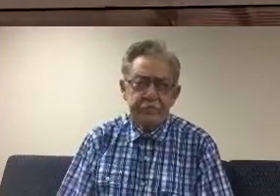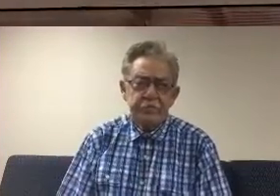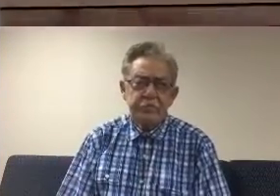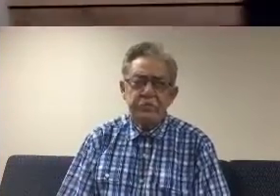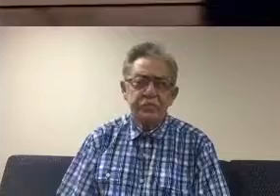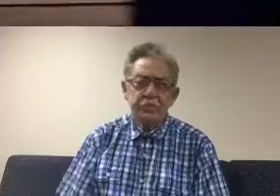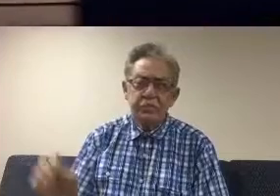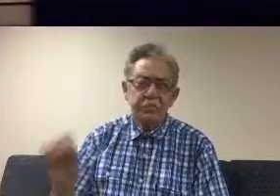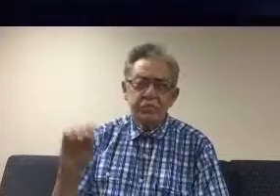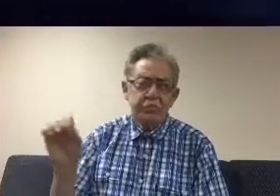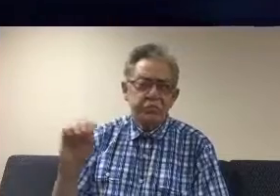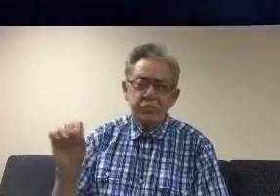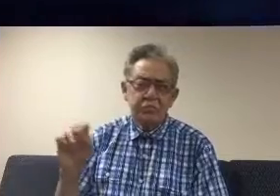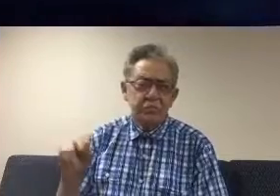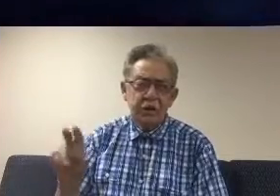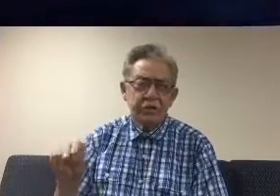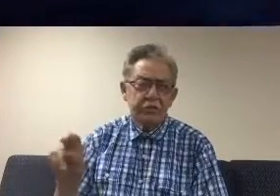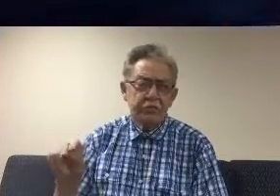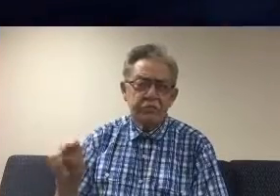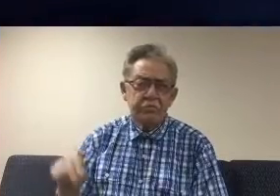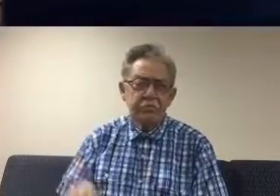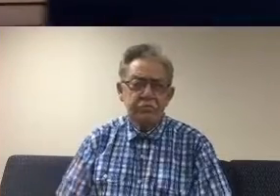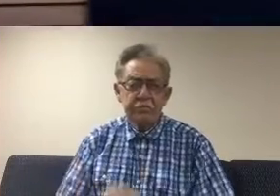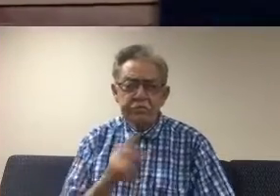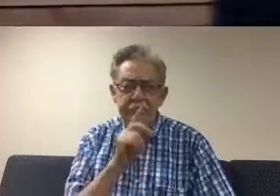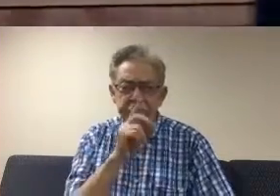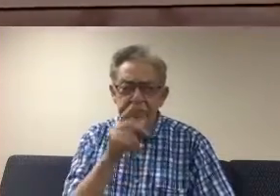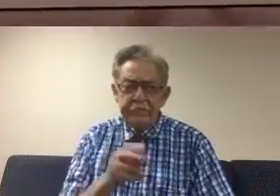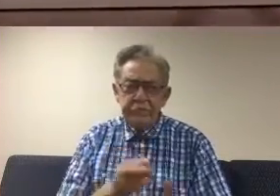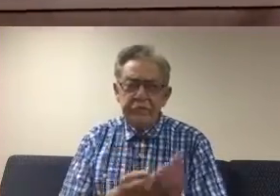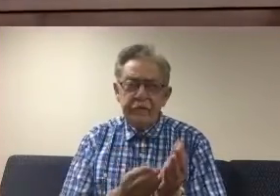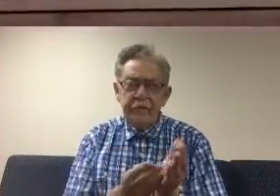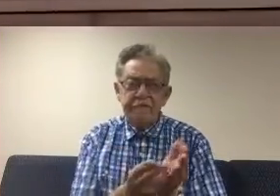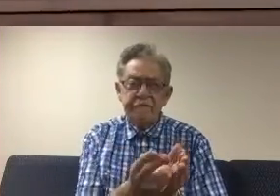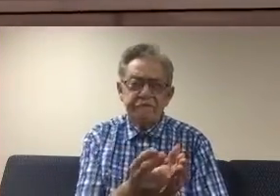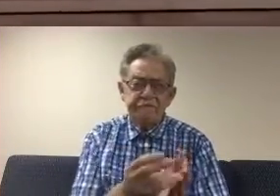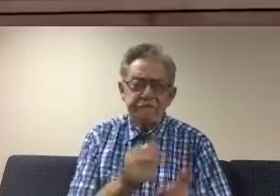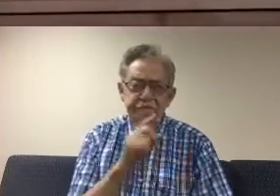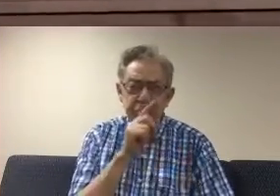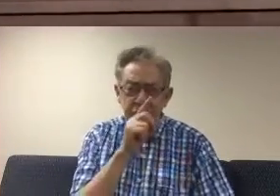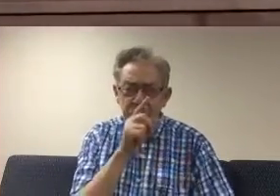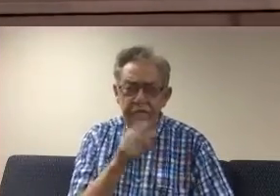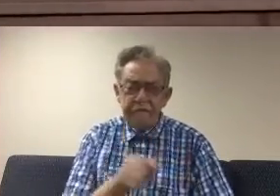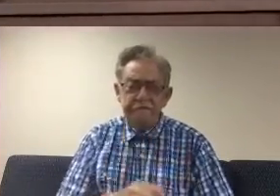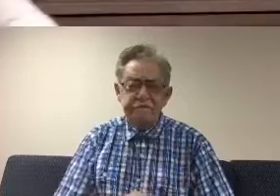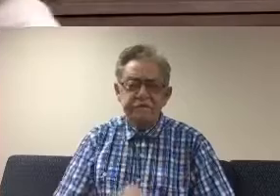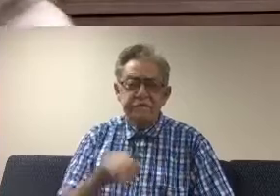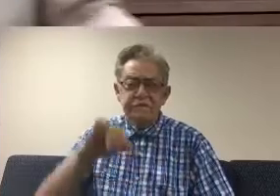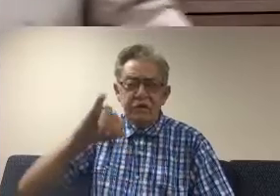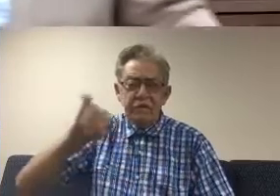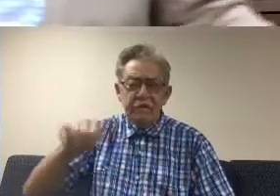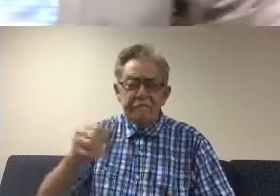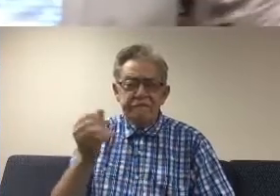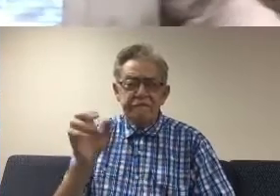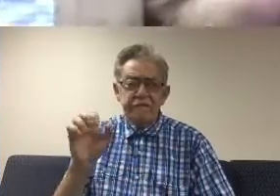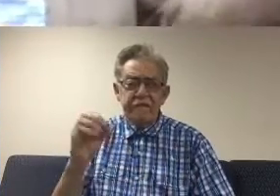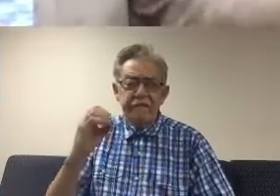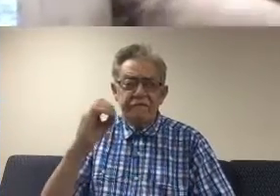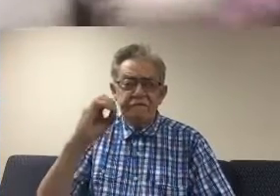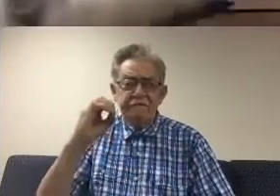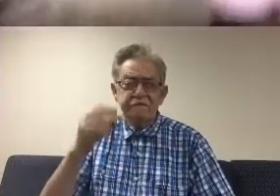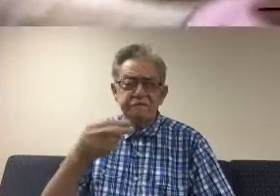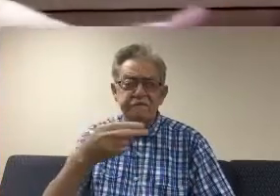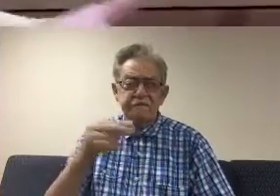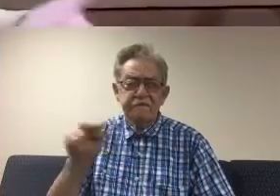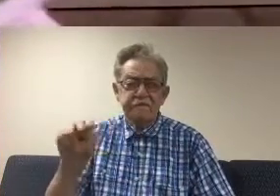No. Reality defines truth. The reality was that John and Peter had walked for 40 days with a